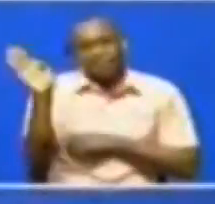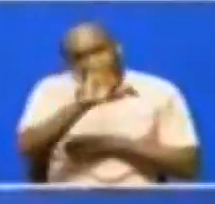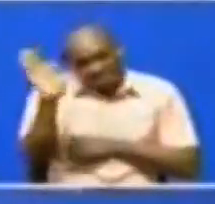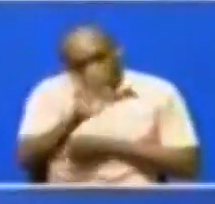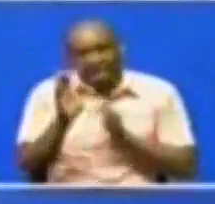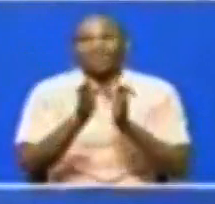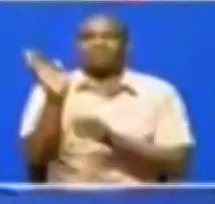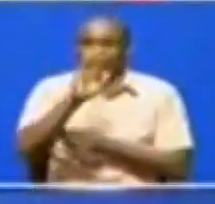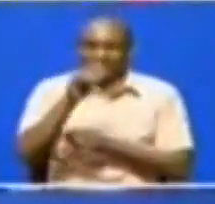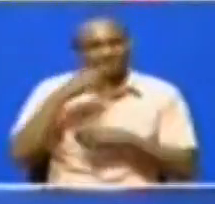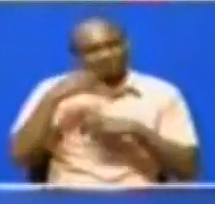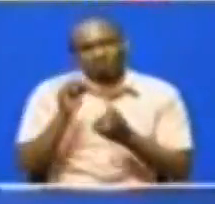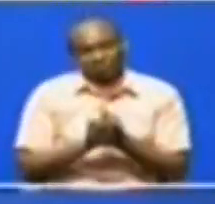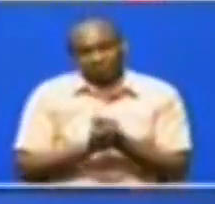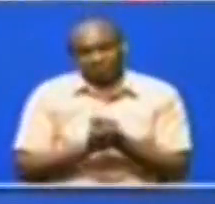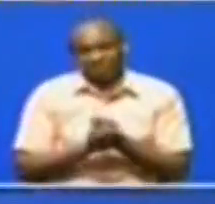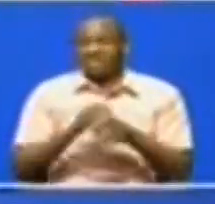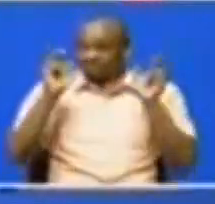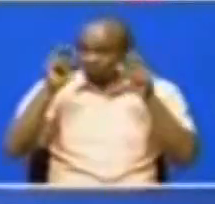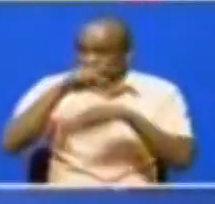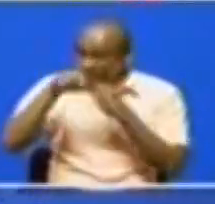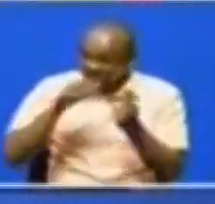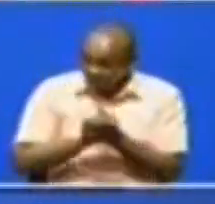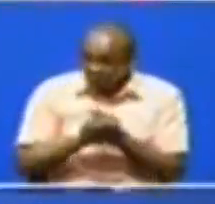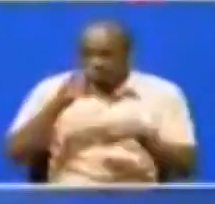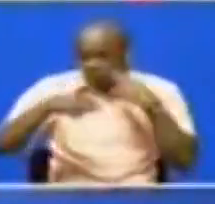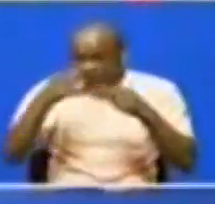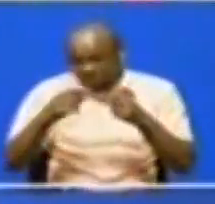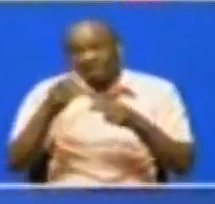bye Chilo, bye bye. There will be issues on the processes. There will be issues on